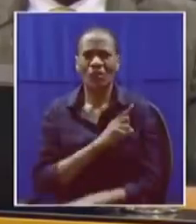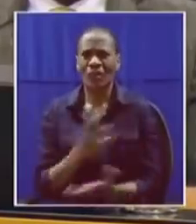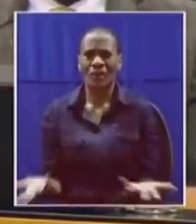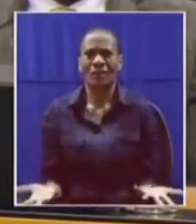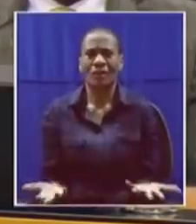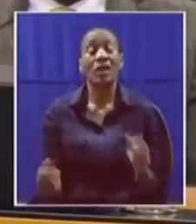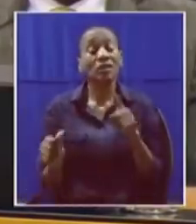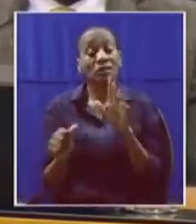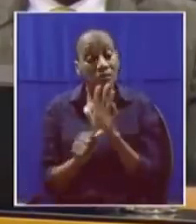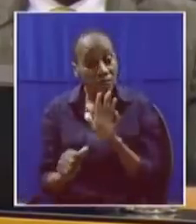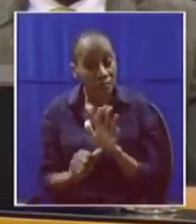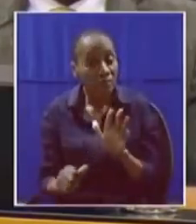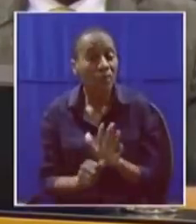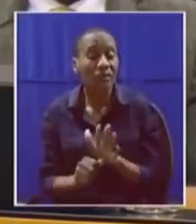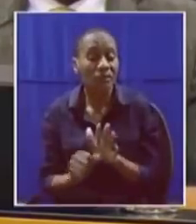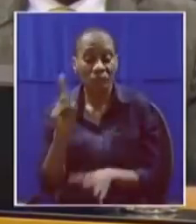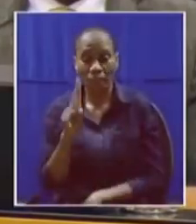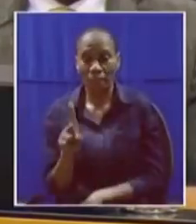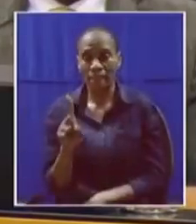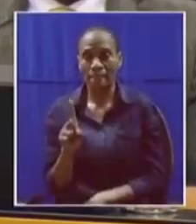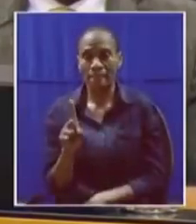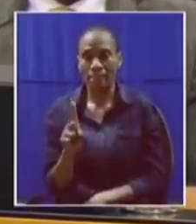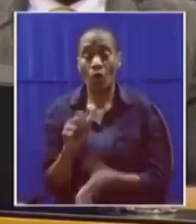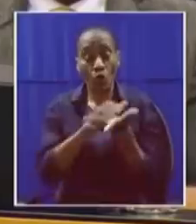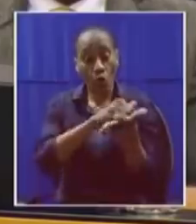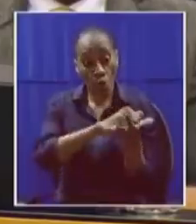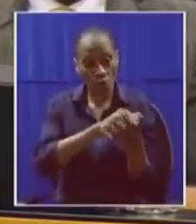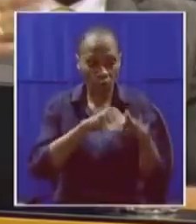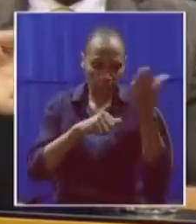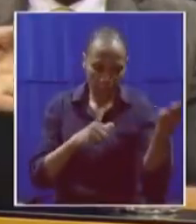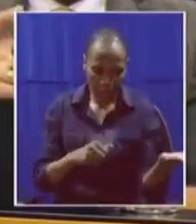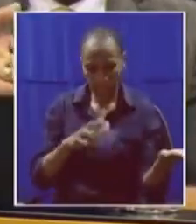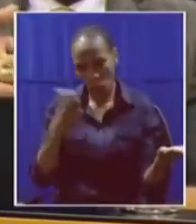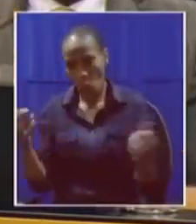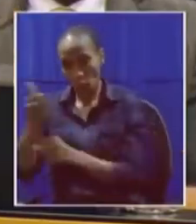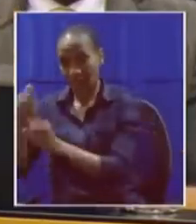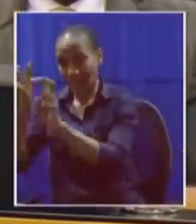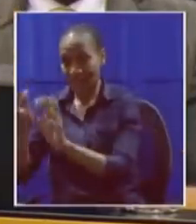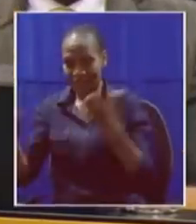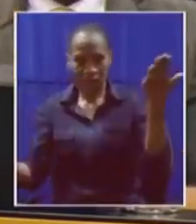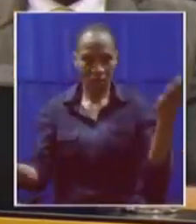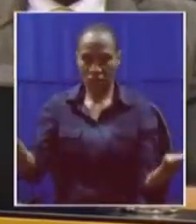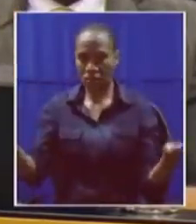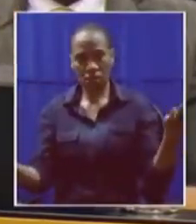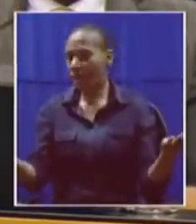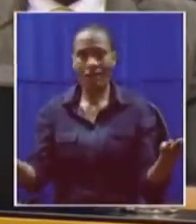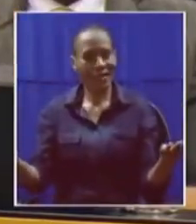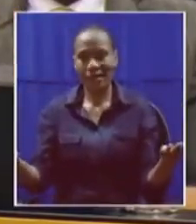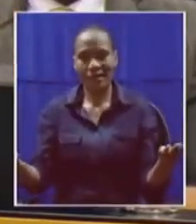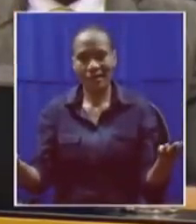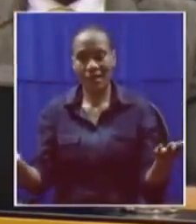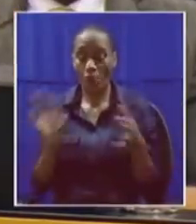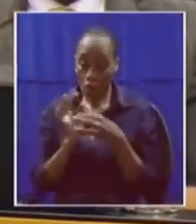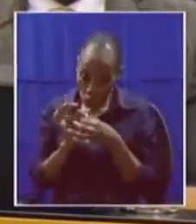that it is not coal or renewables. The commitment is